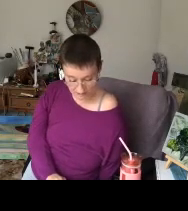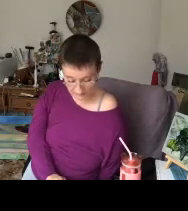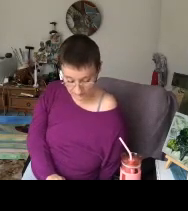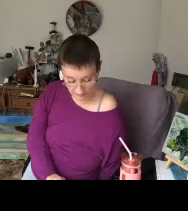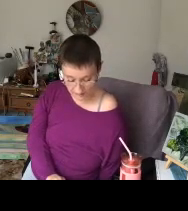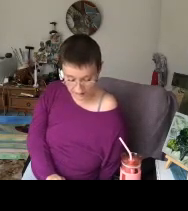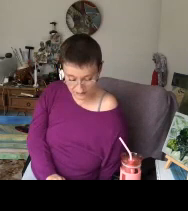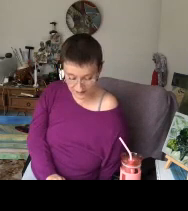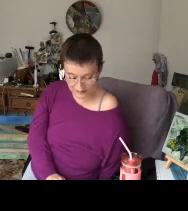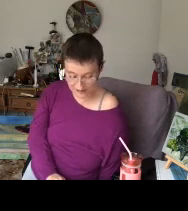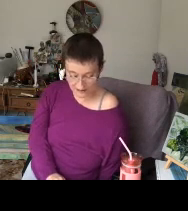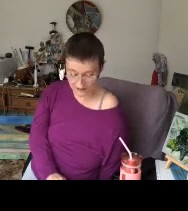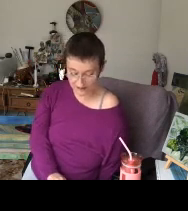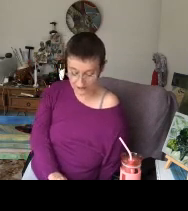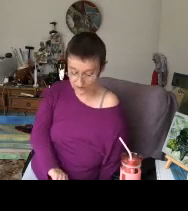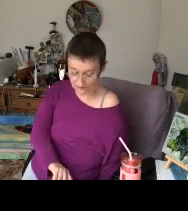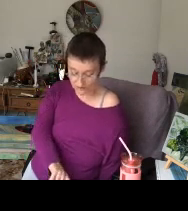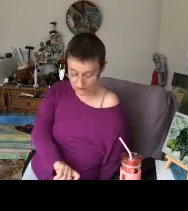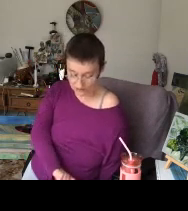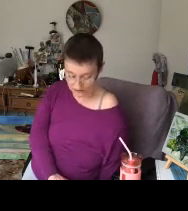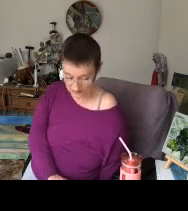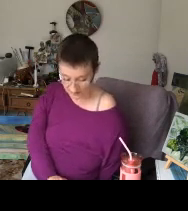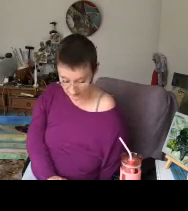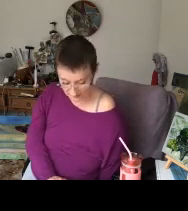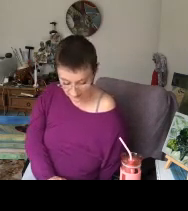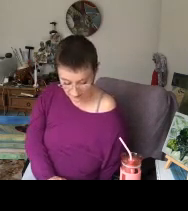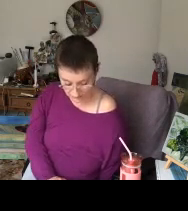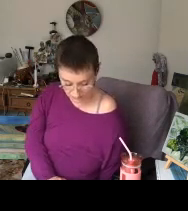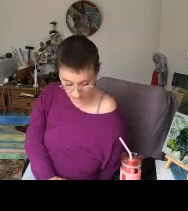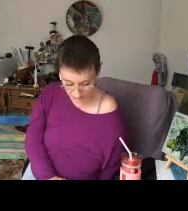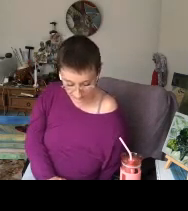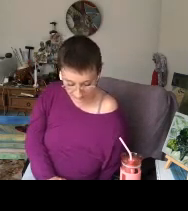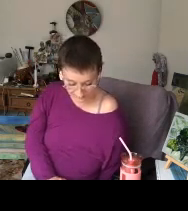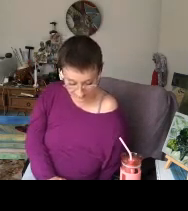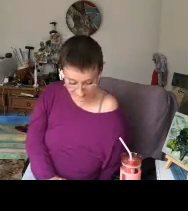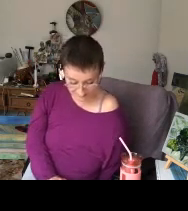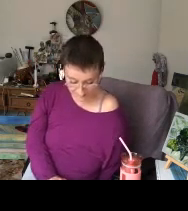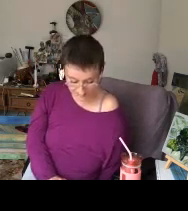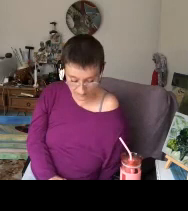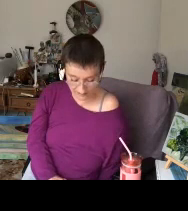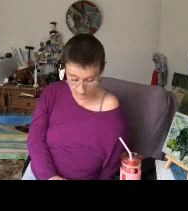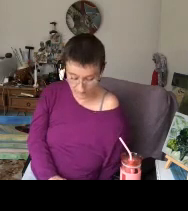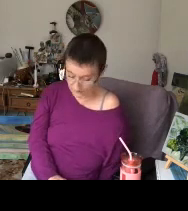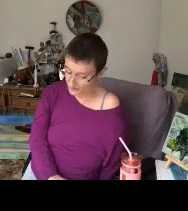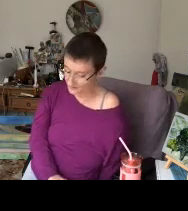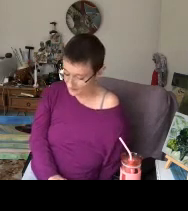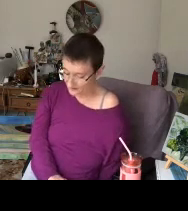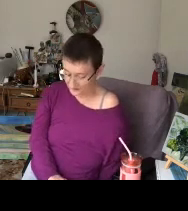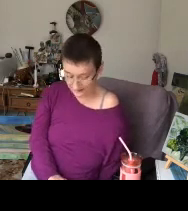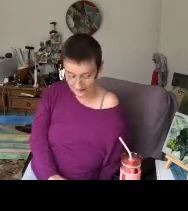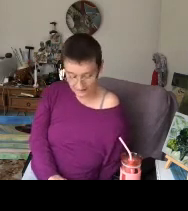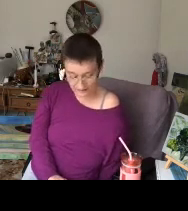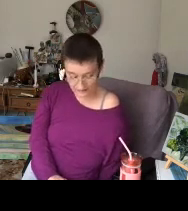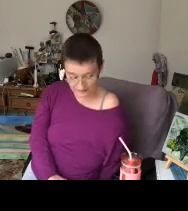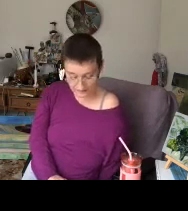And then I'm going into the Endaka collection, which I'm sure Tony Heaton told you completely about. And